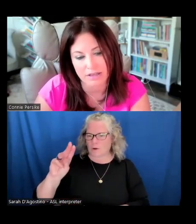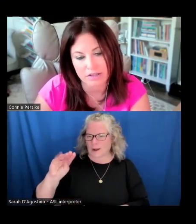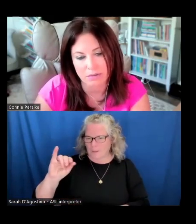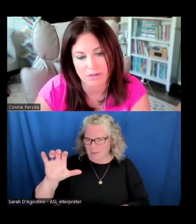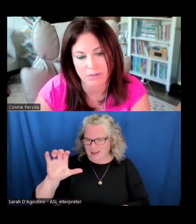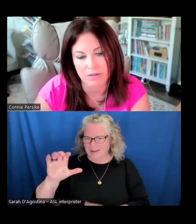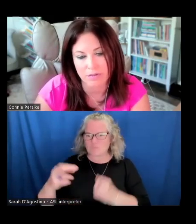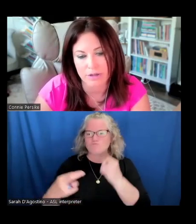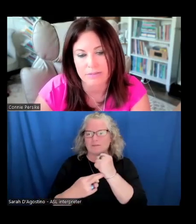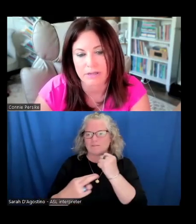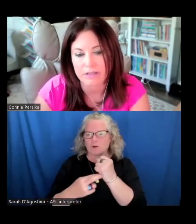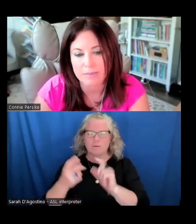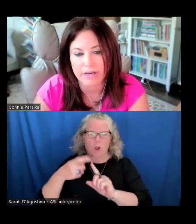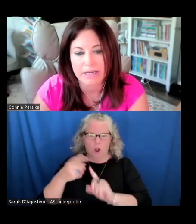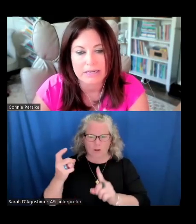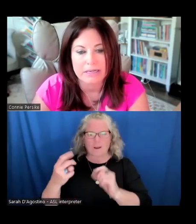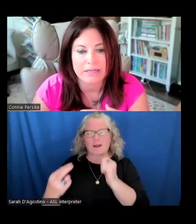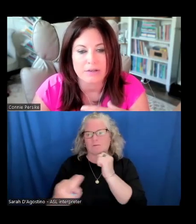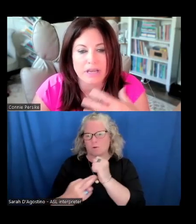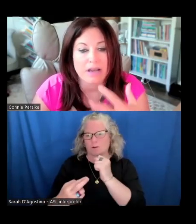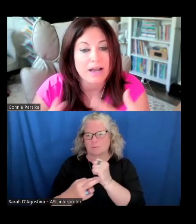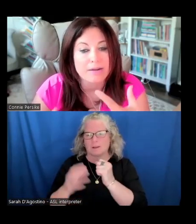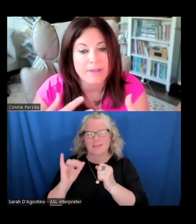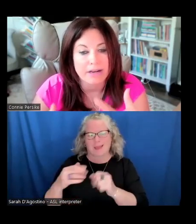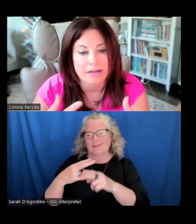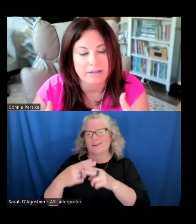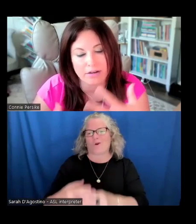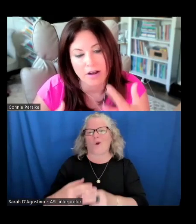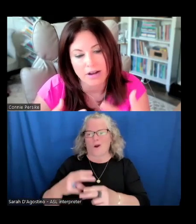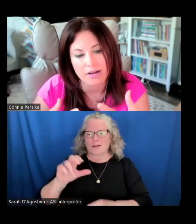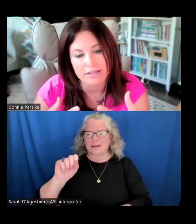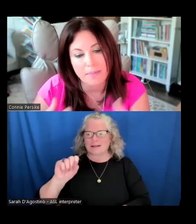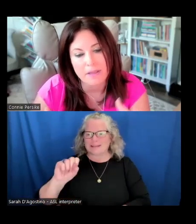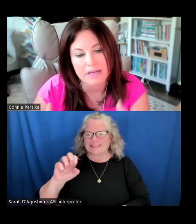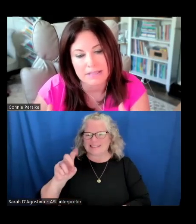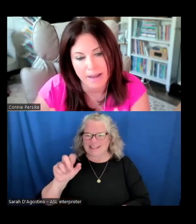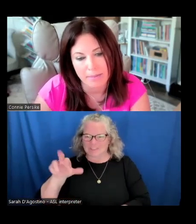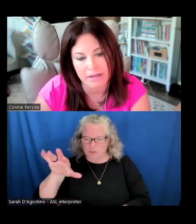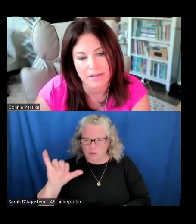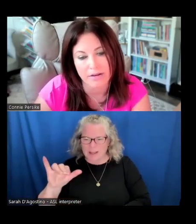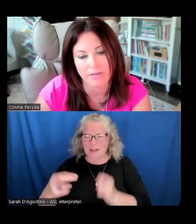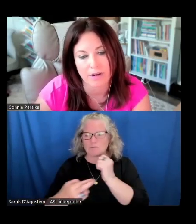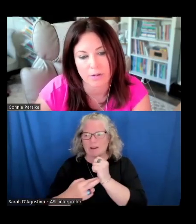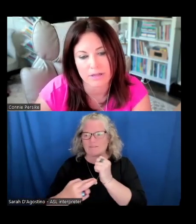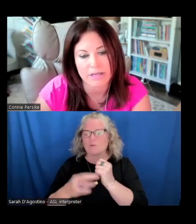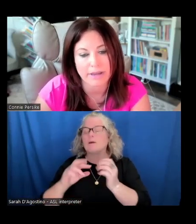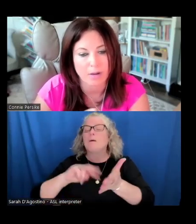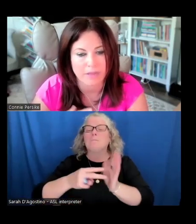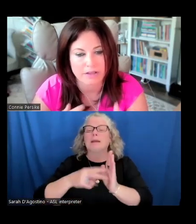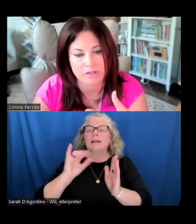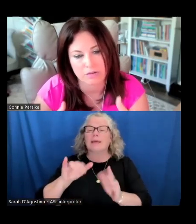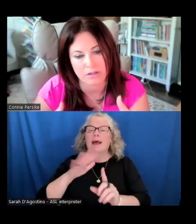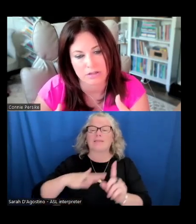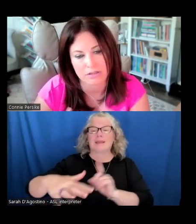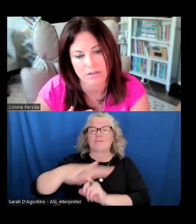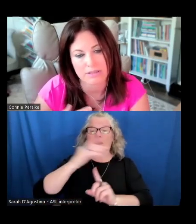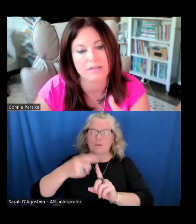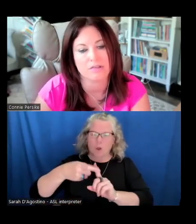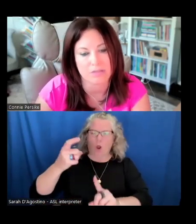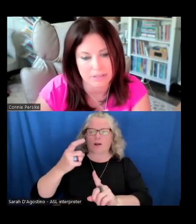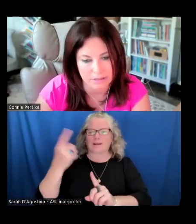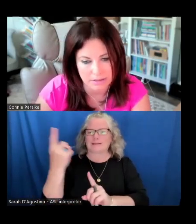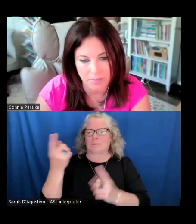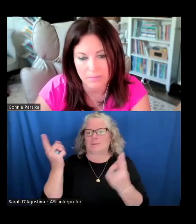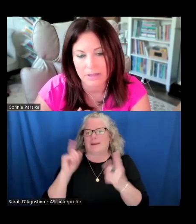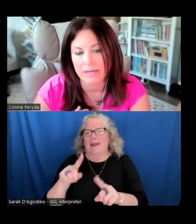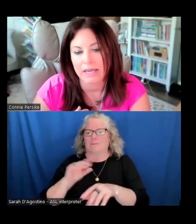as sensory reinforcement, but that automatically or something is happening in the environment to help that student's